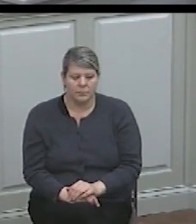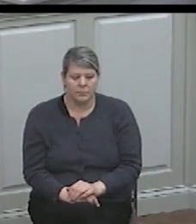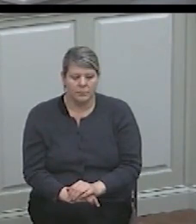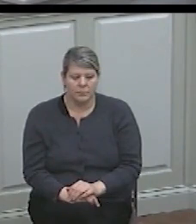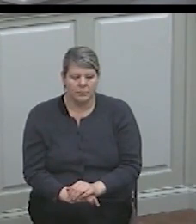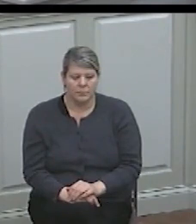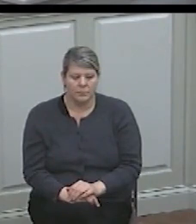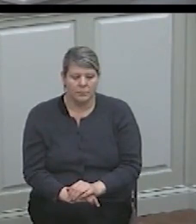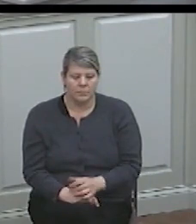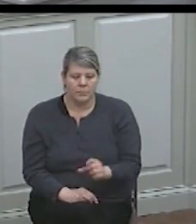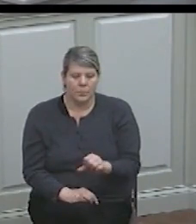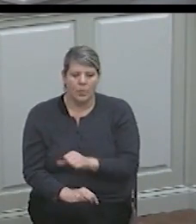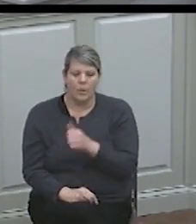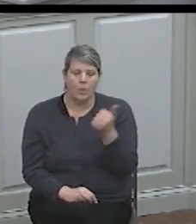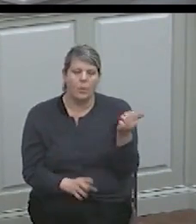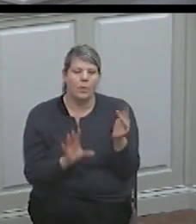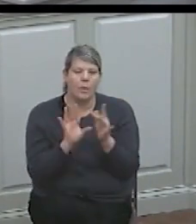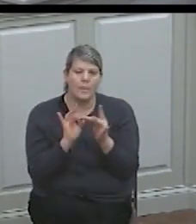Anything else from anybody?